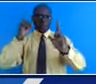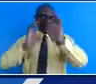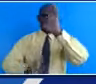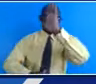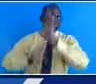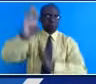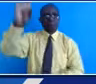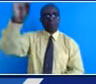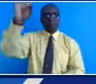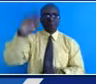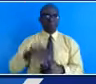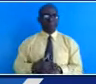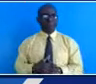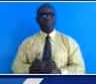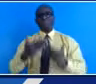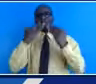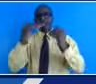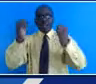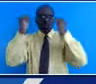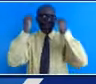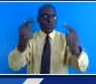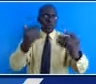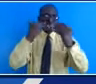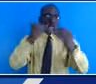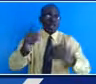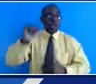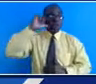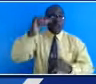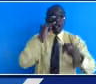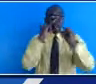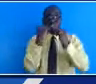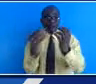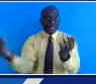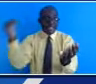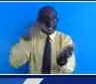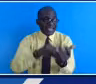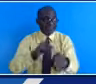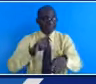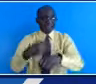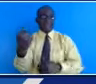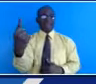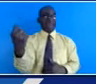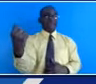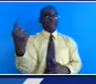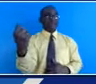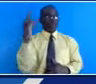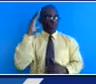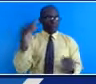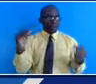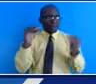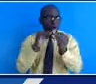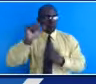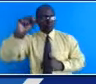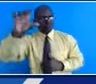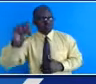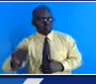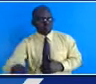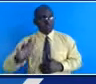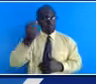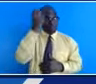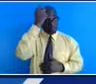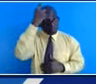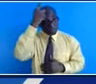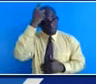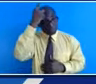update again. Hopefully the numbers will continue to be good. And if I have any recommendation for you, aside from the usual stay safe, go out,